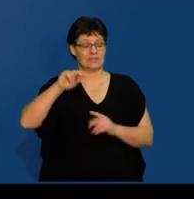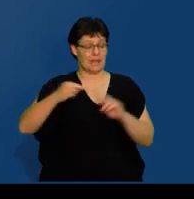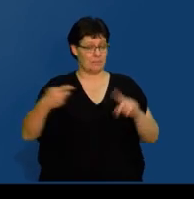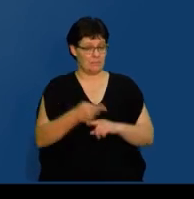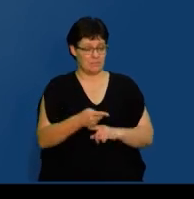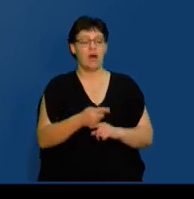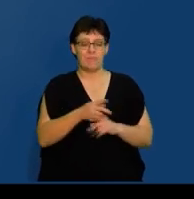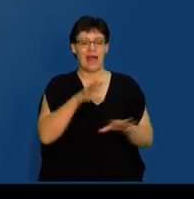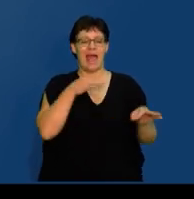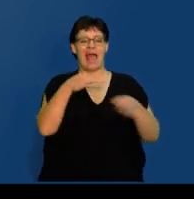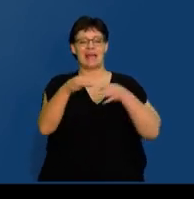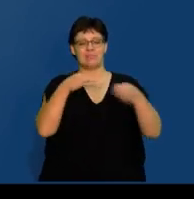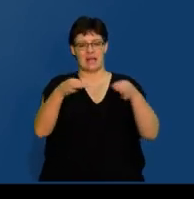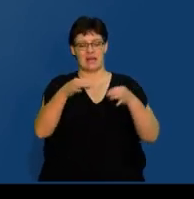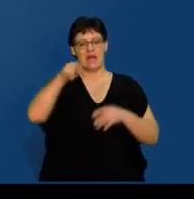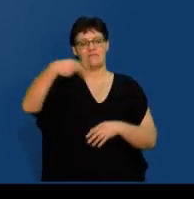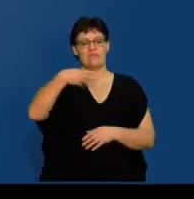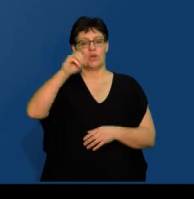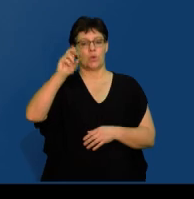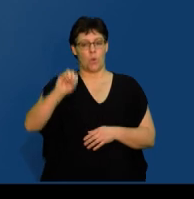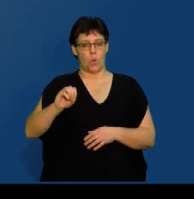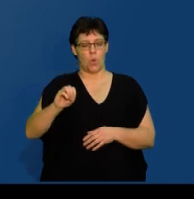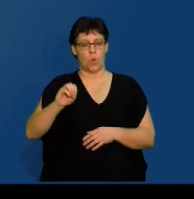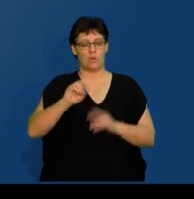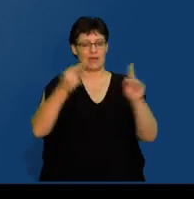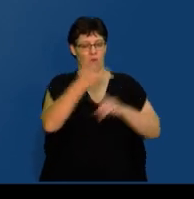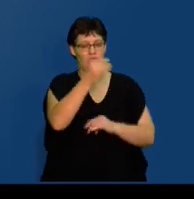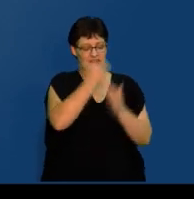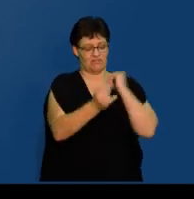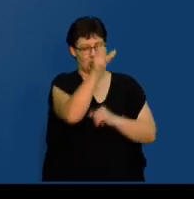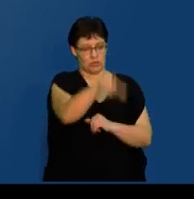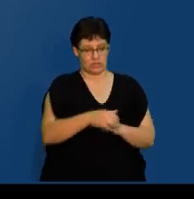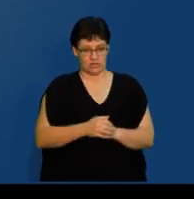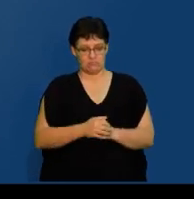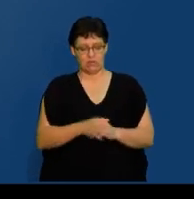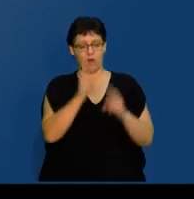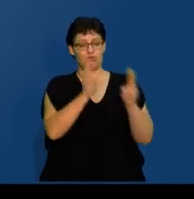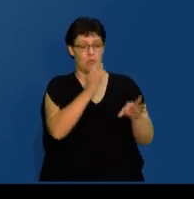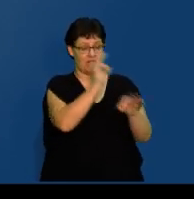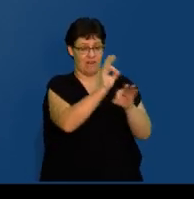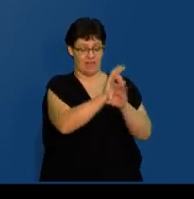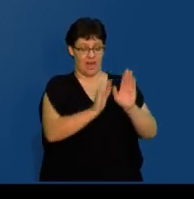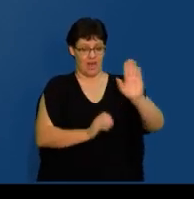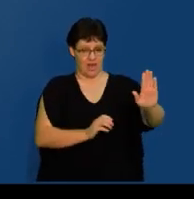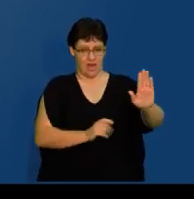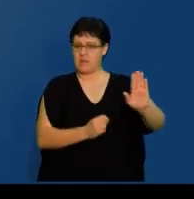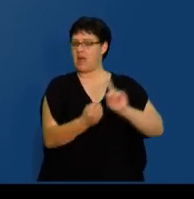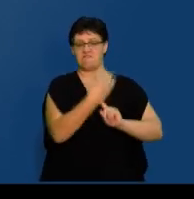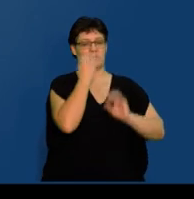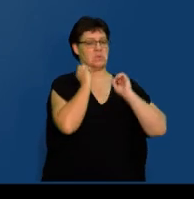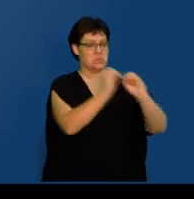with describing the phenotype of the individual. So a normal father, meaning the individual is not